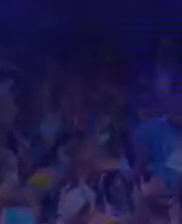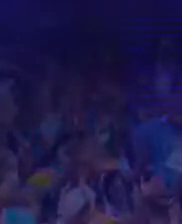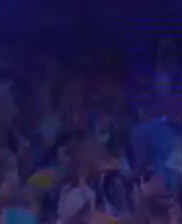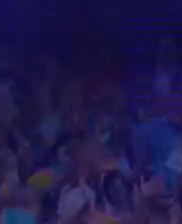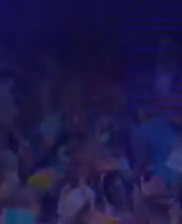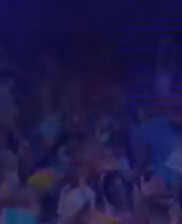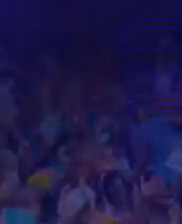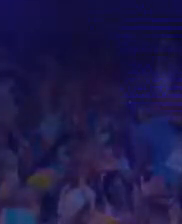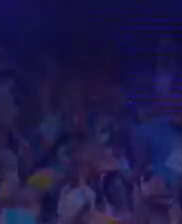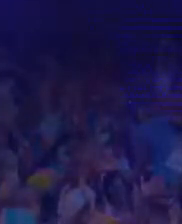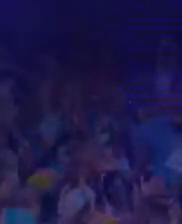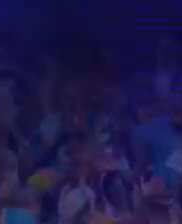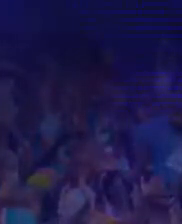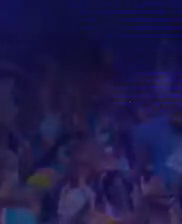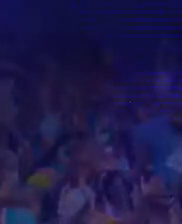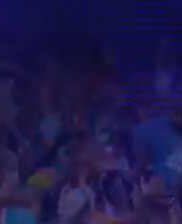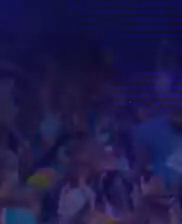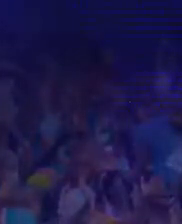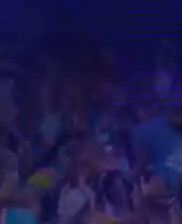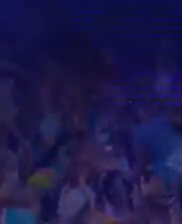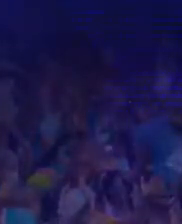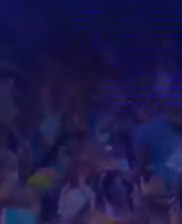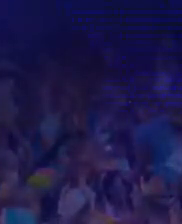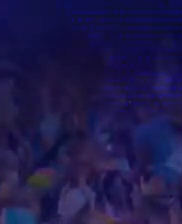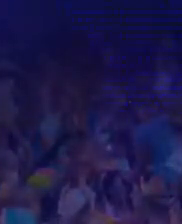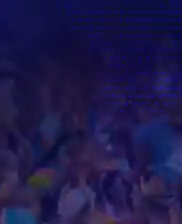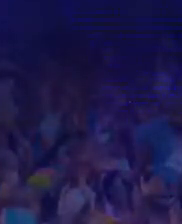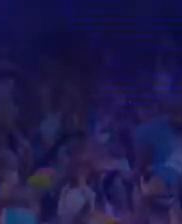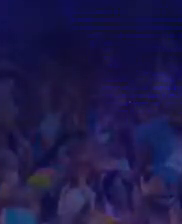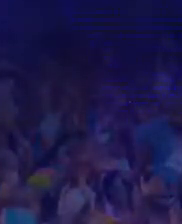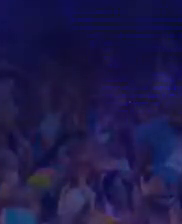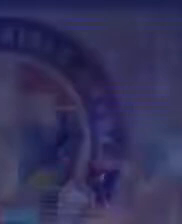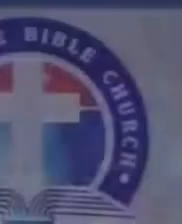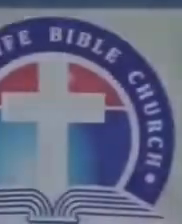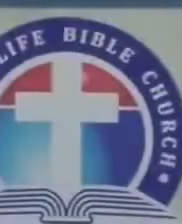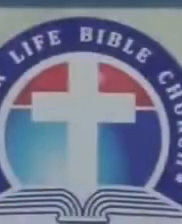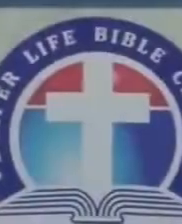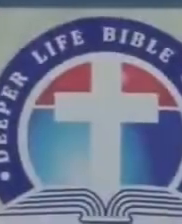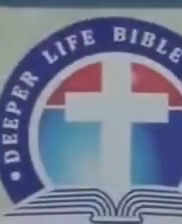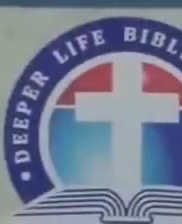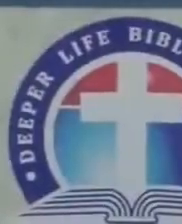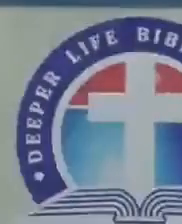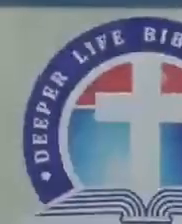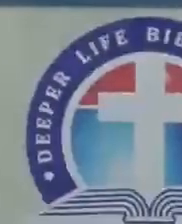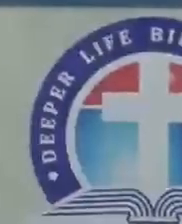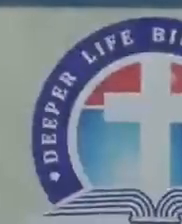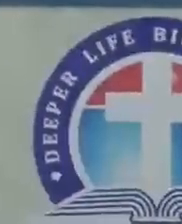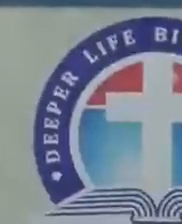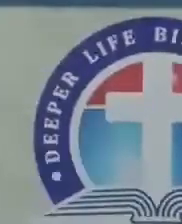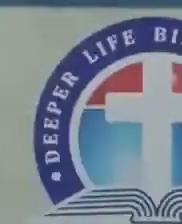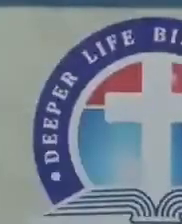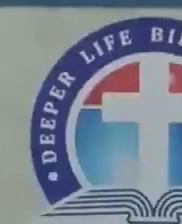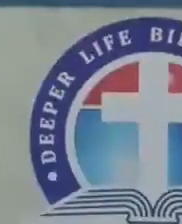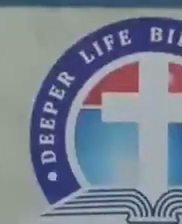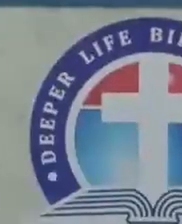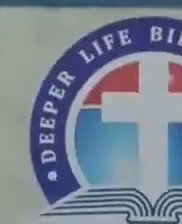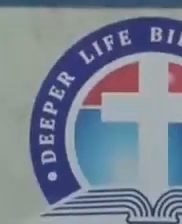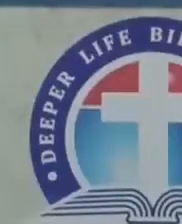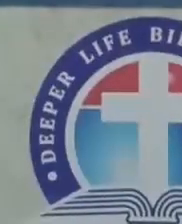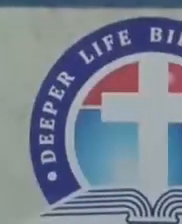this: that woman had been taken in the midst of committing